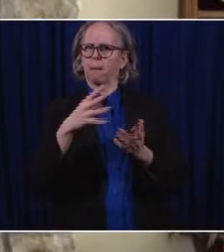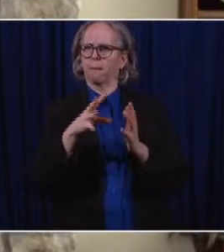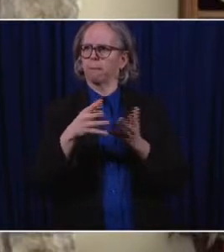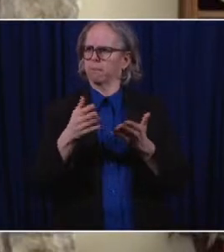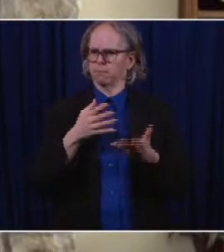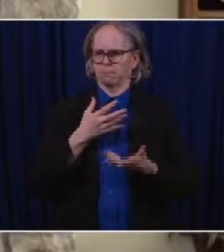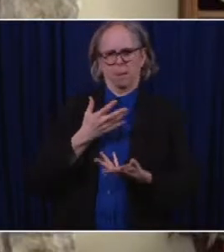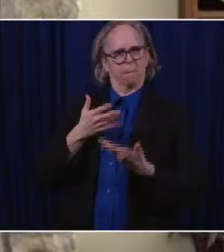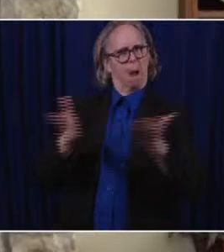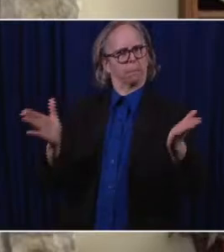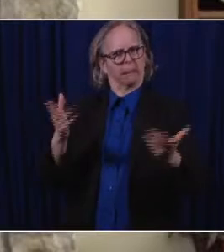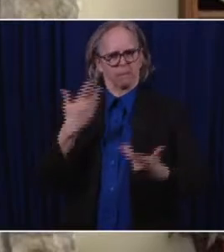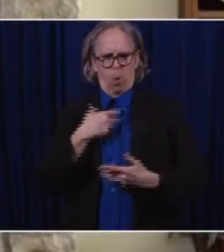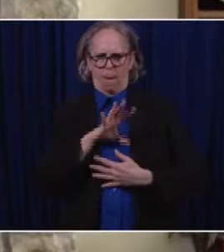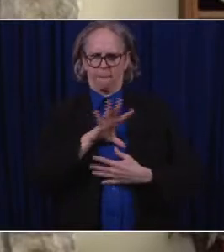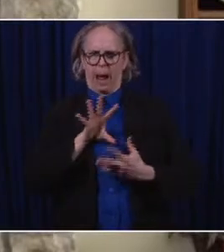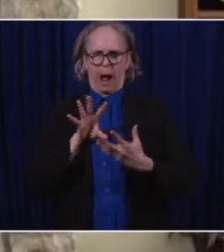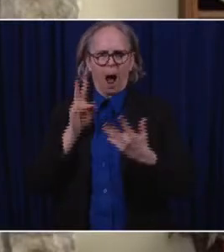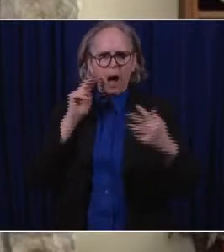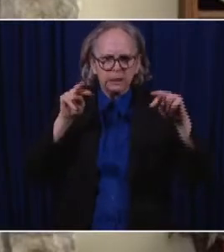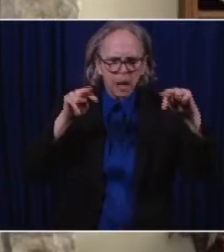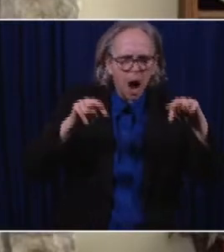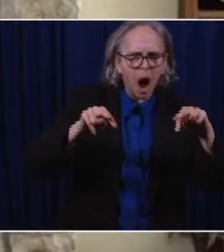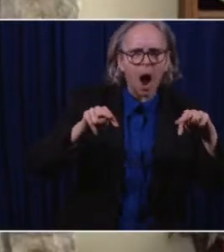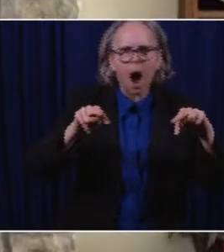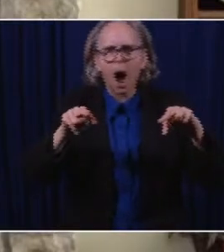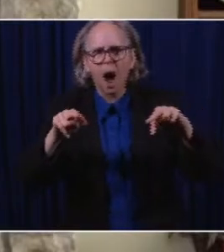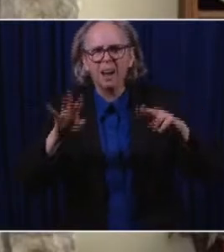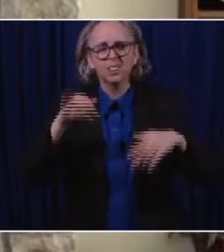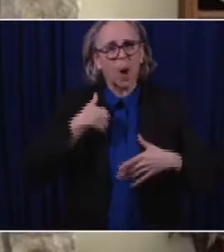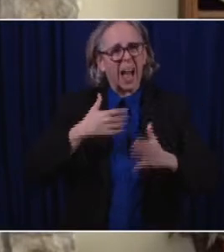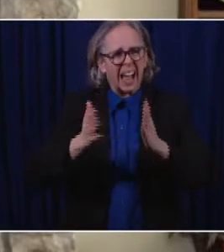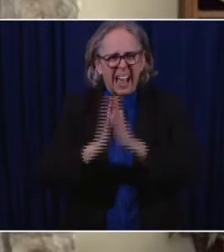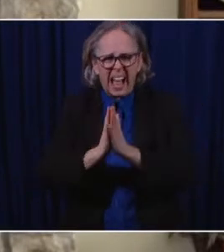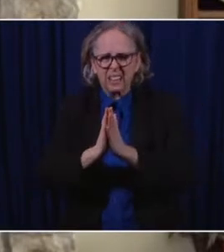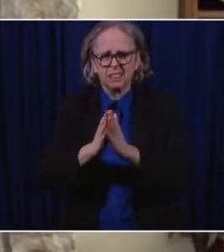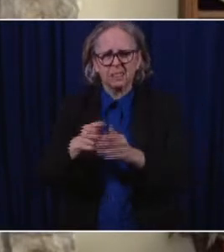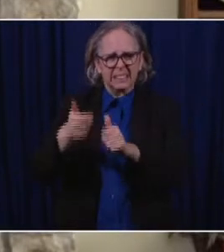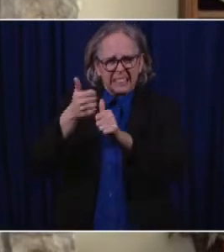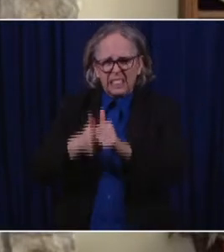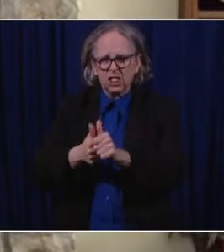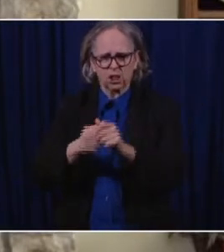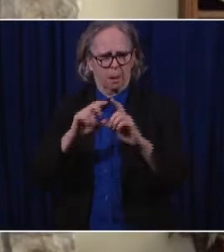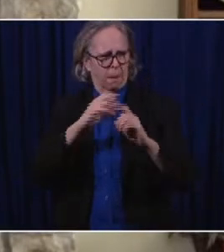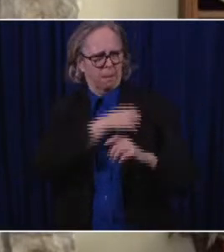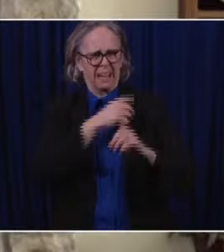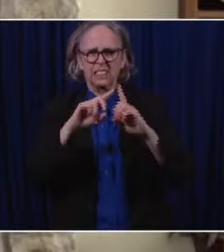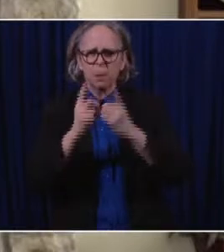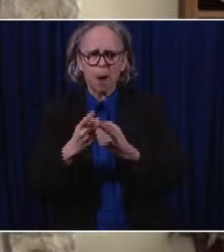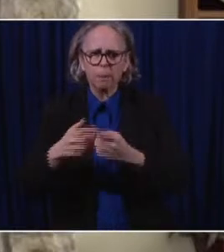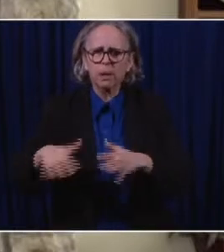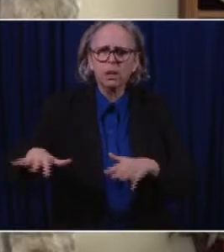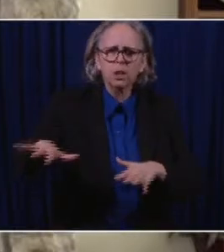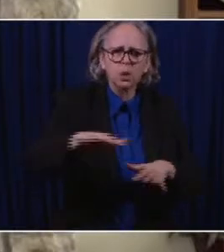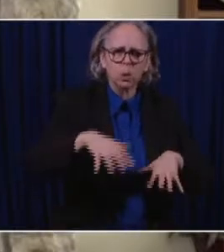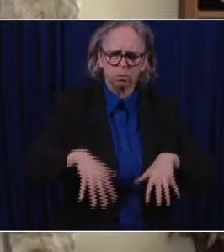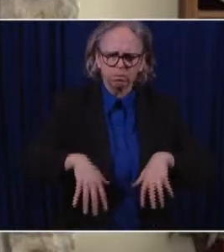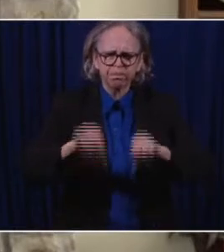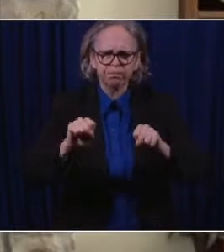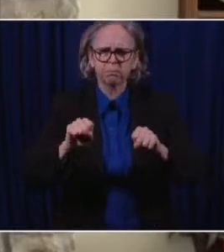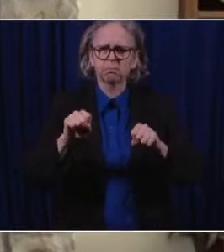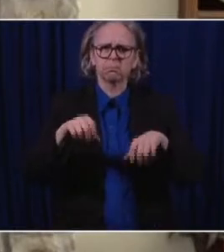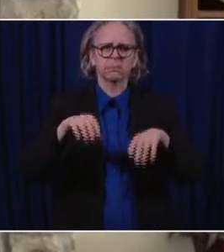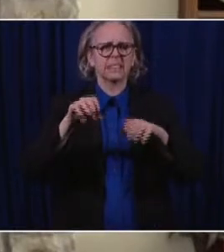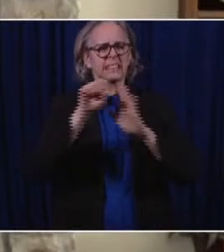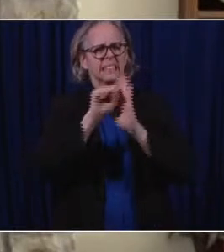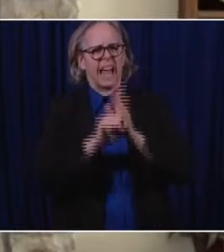every department to adopt the state protocol as far as the use of